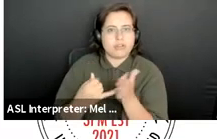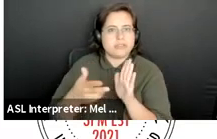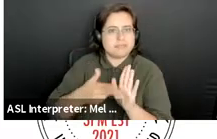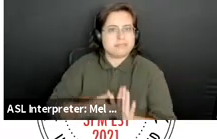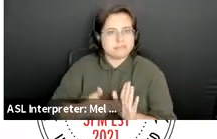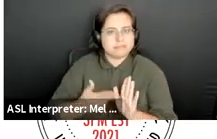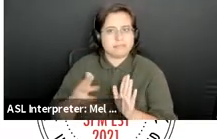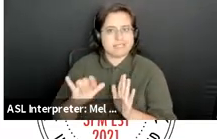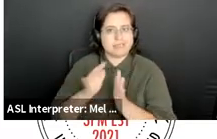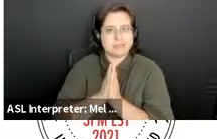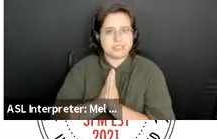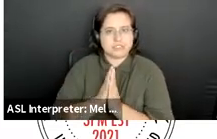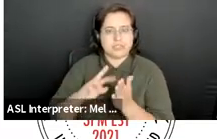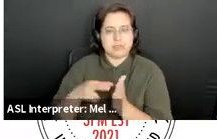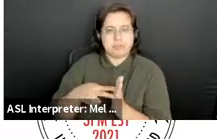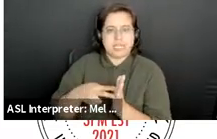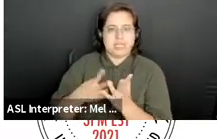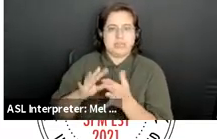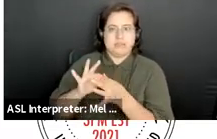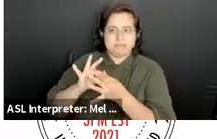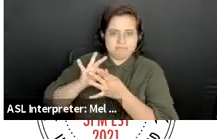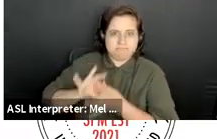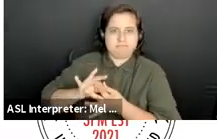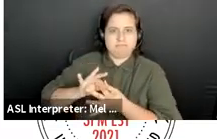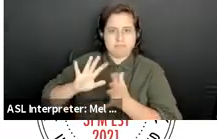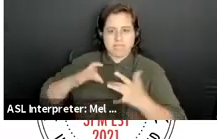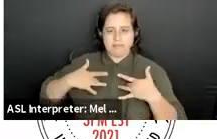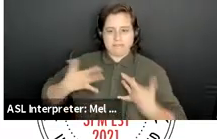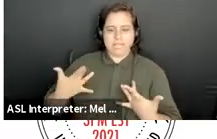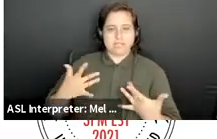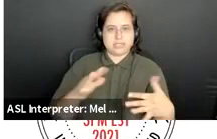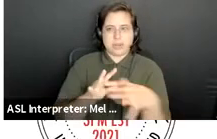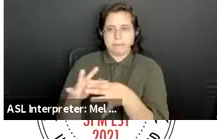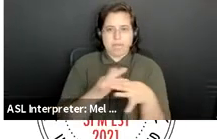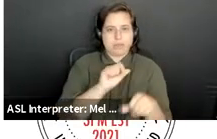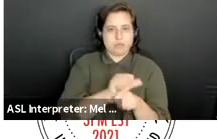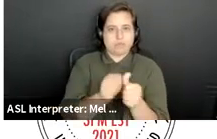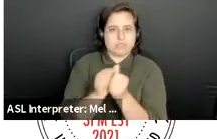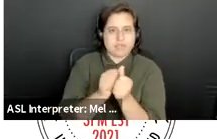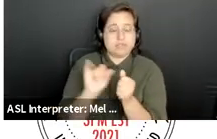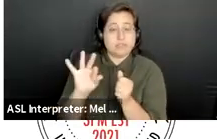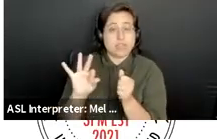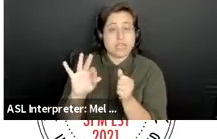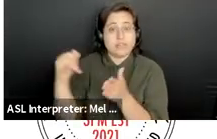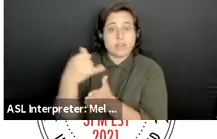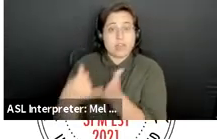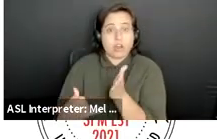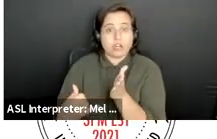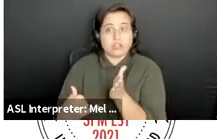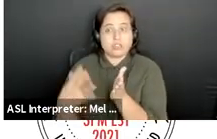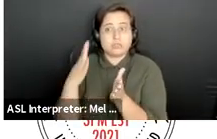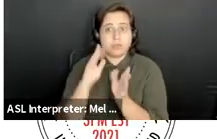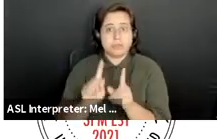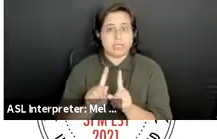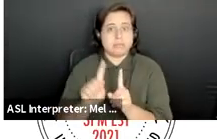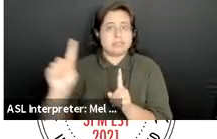bound to the events on that combined work together. If you have an artist that's going to be separating from their colleague and